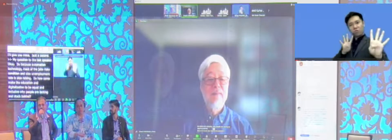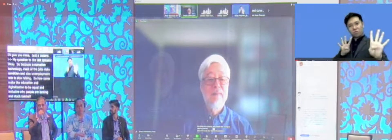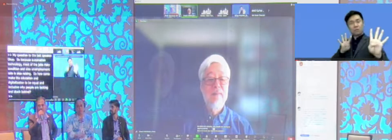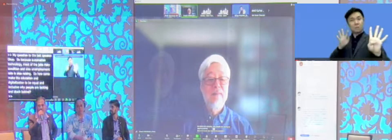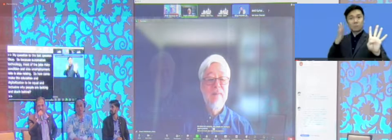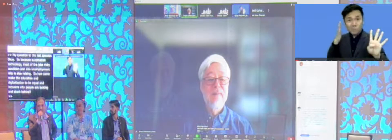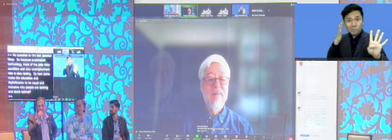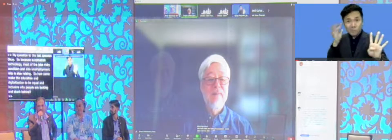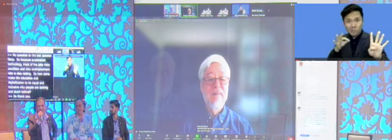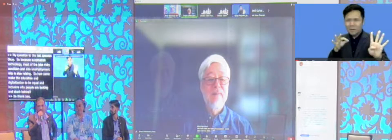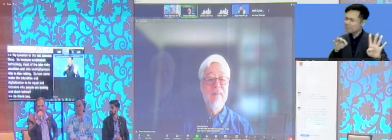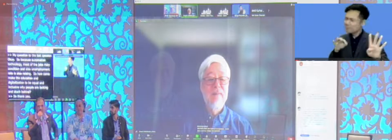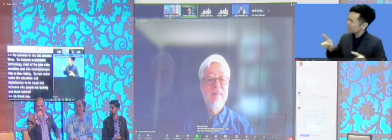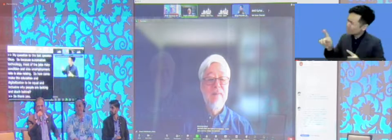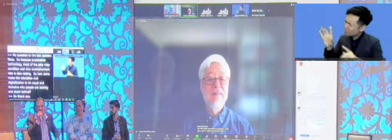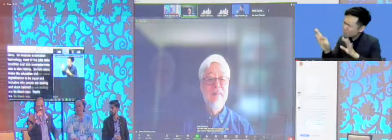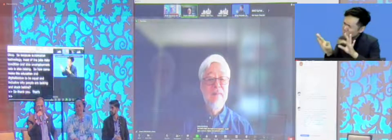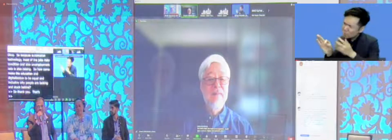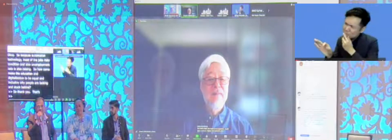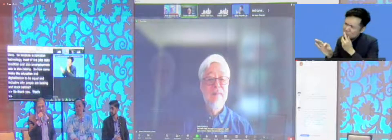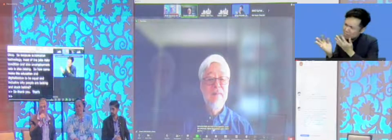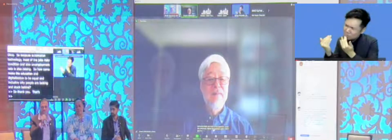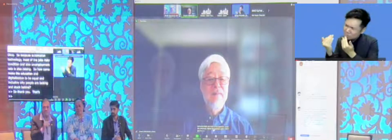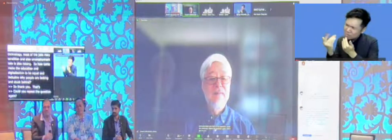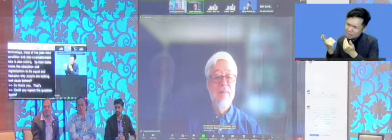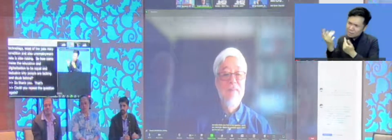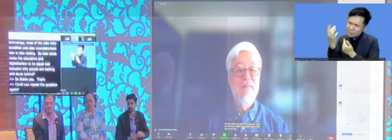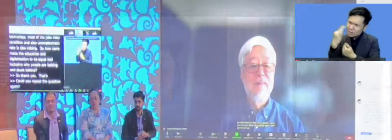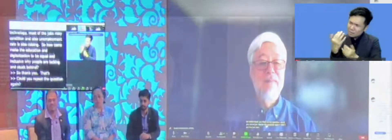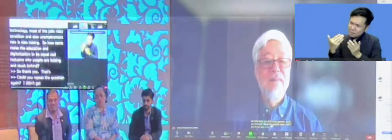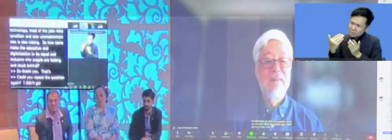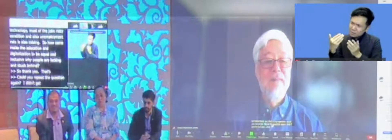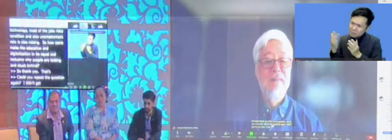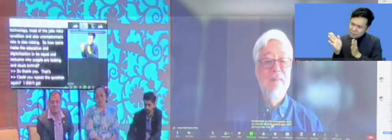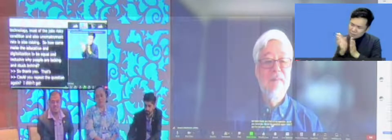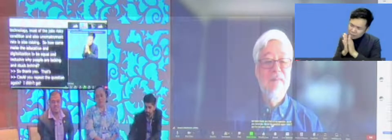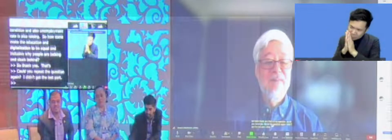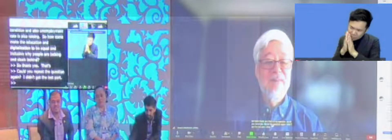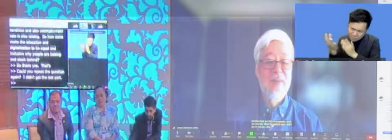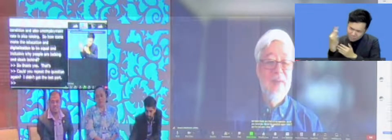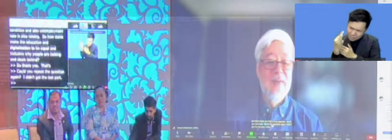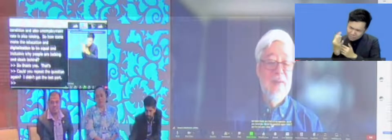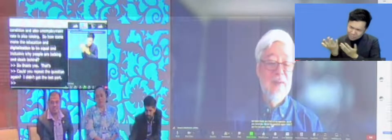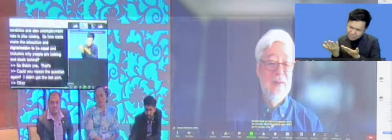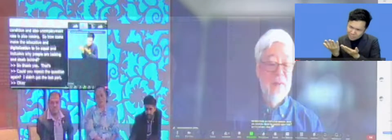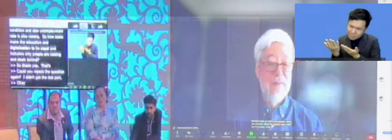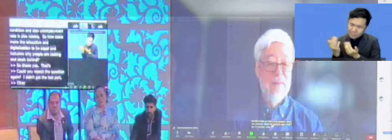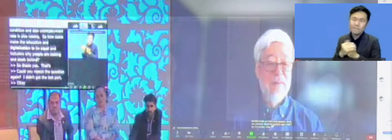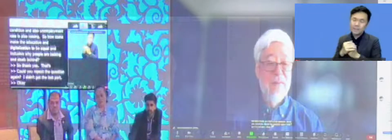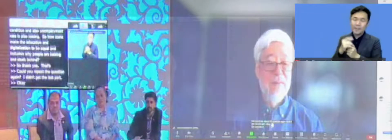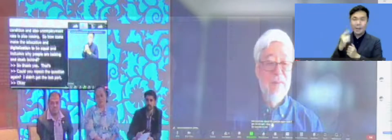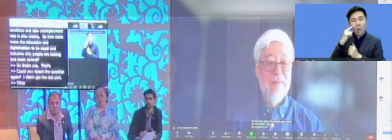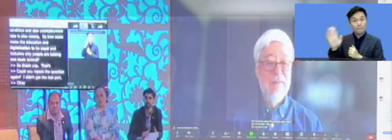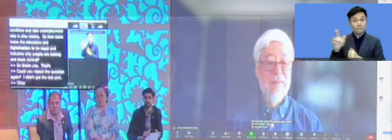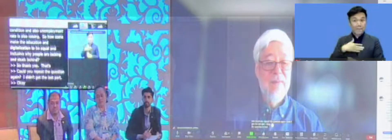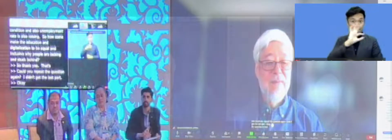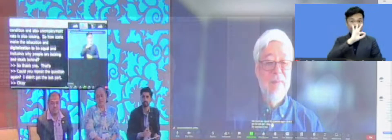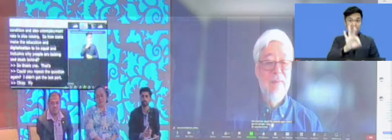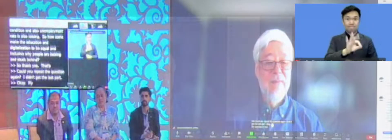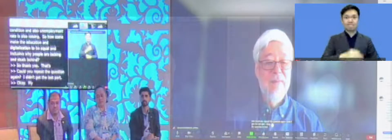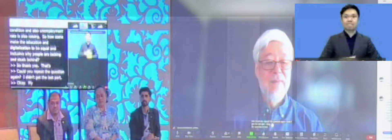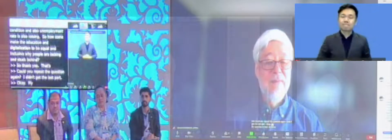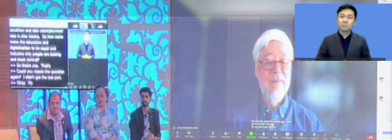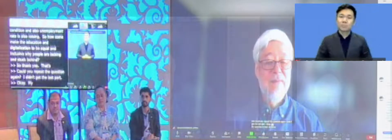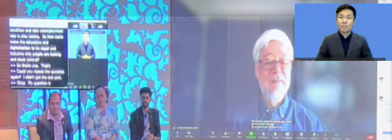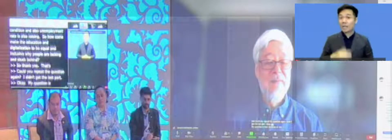Could you repeat the question again? I didn't get the last part. Okay, so my question is that because